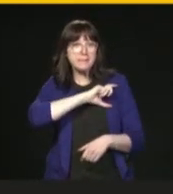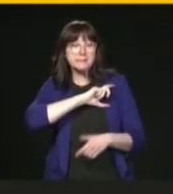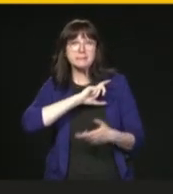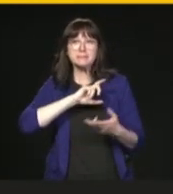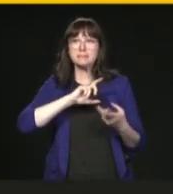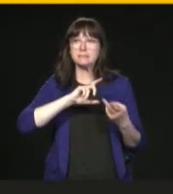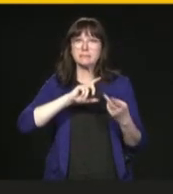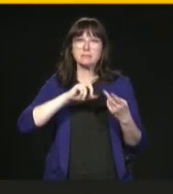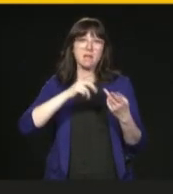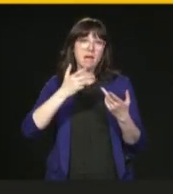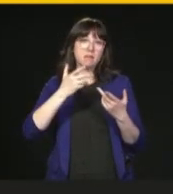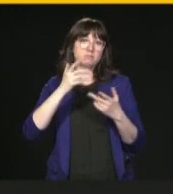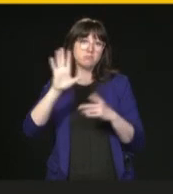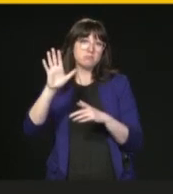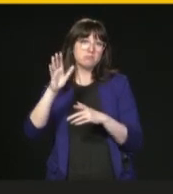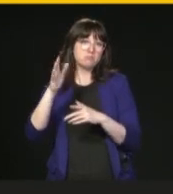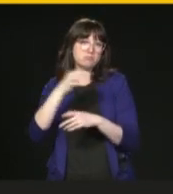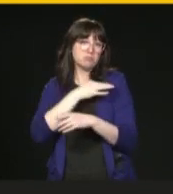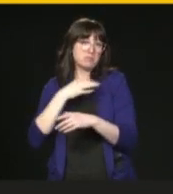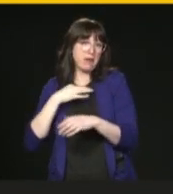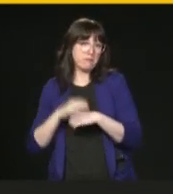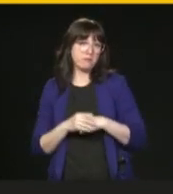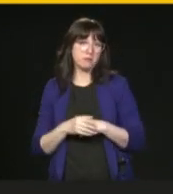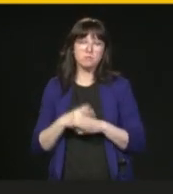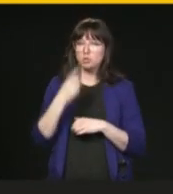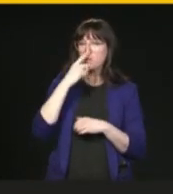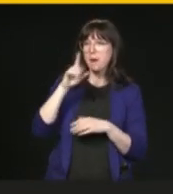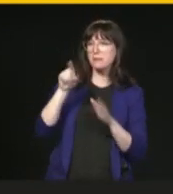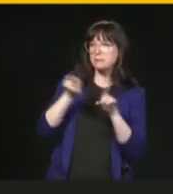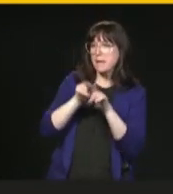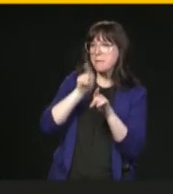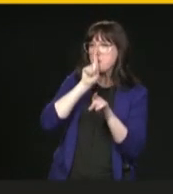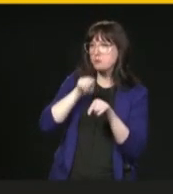and enforcement officers. En français, s'il vous plaît. Okay.